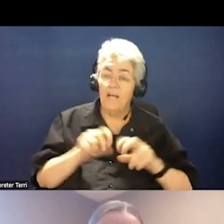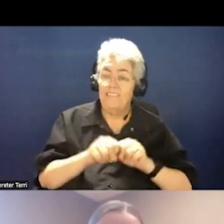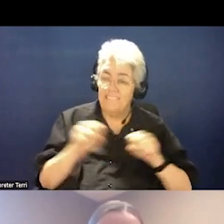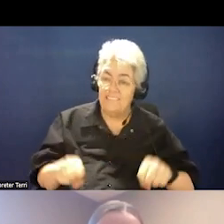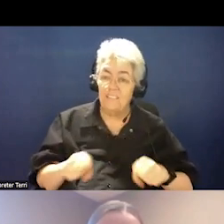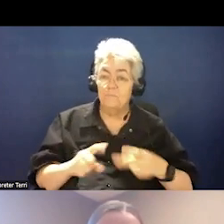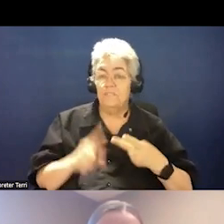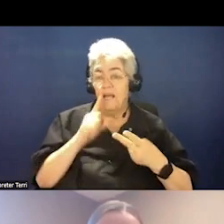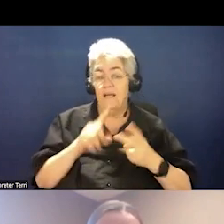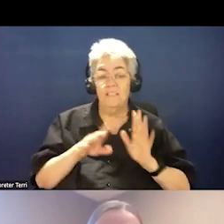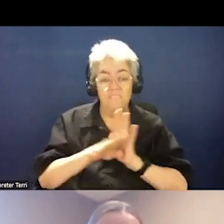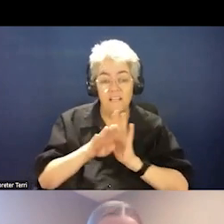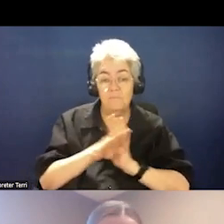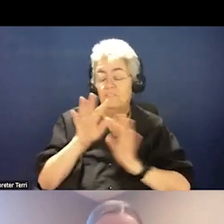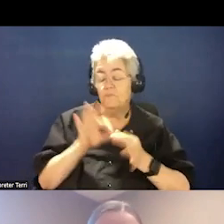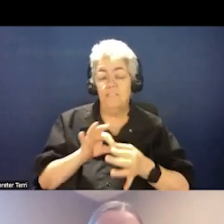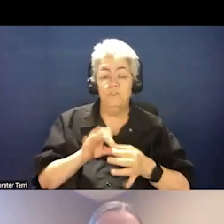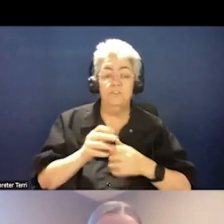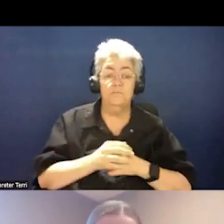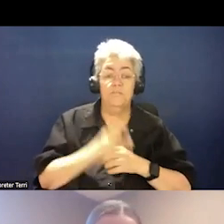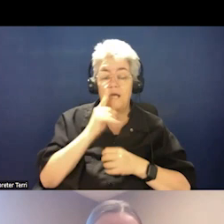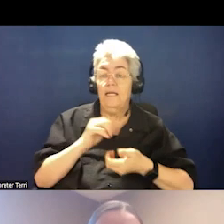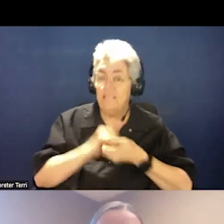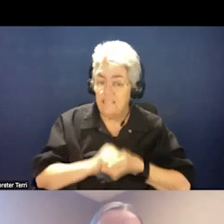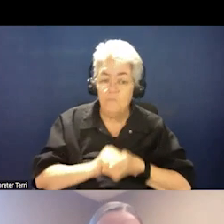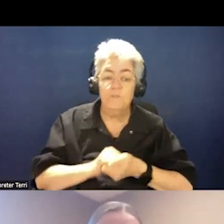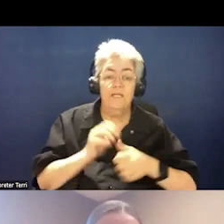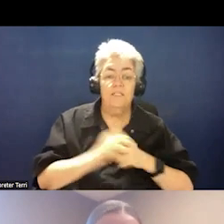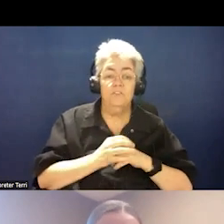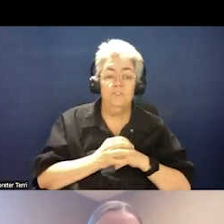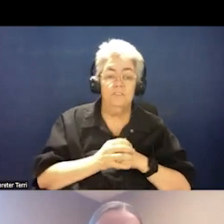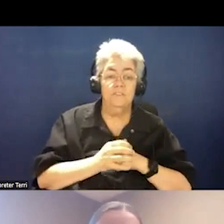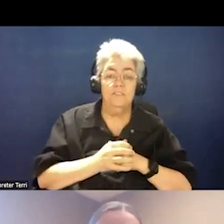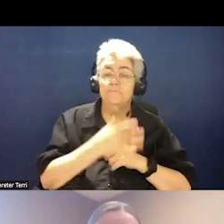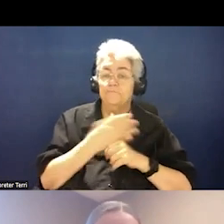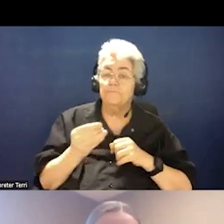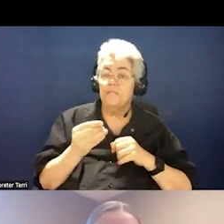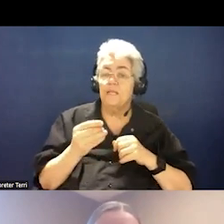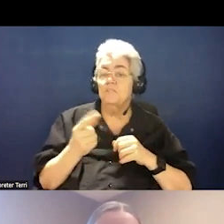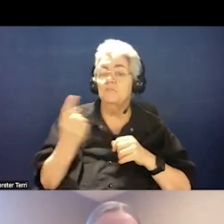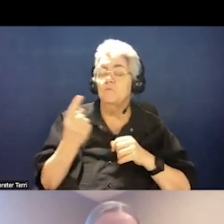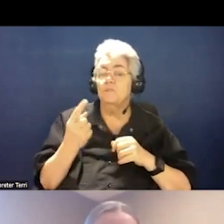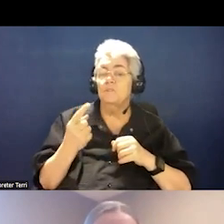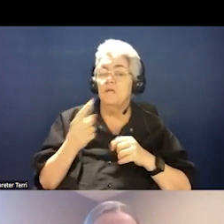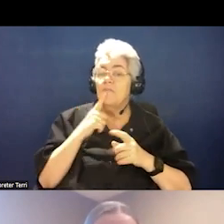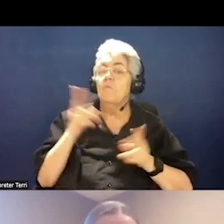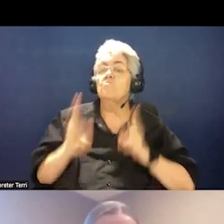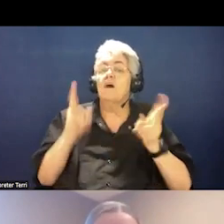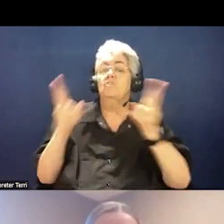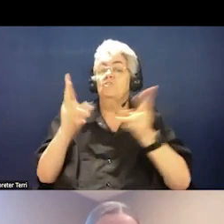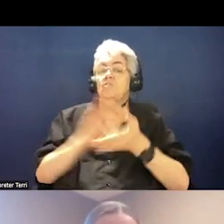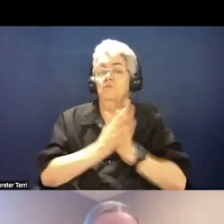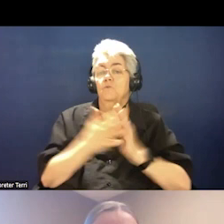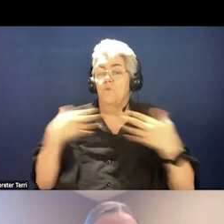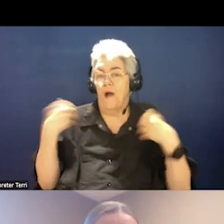of relationships and collaborations, there's this, what we would refer to as a rush to wellness, that sometimes